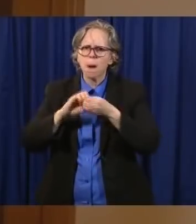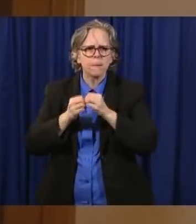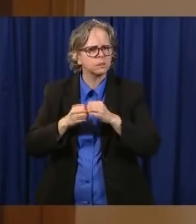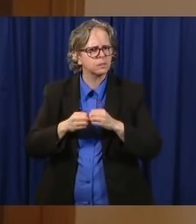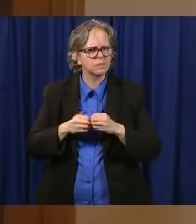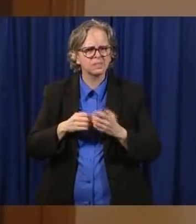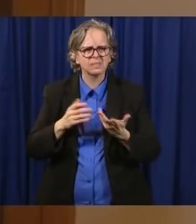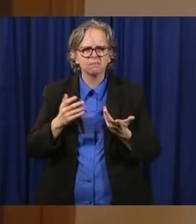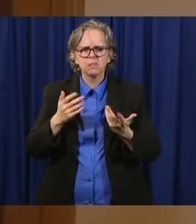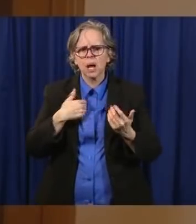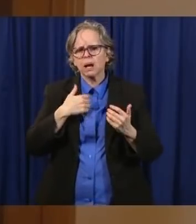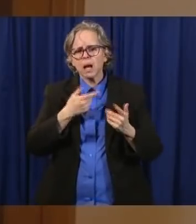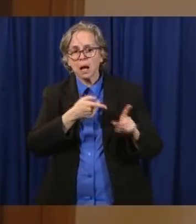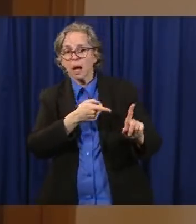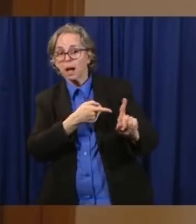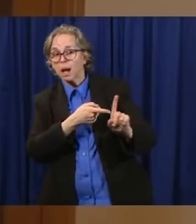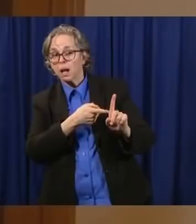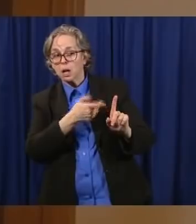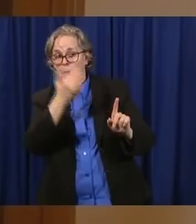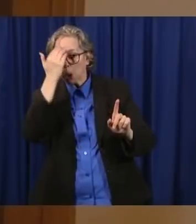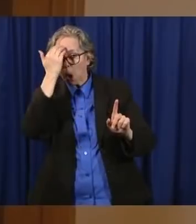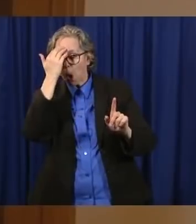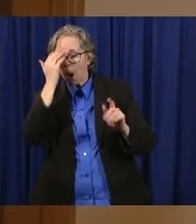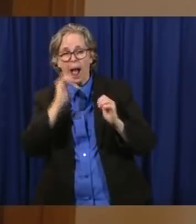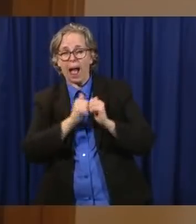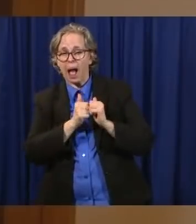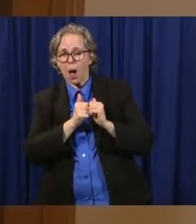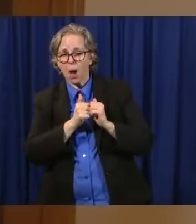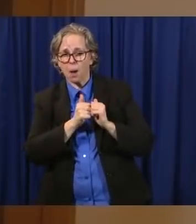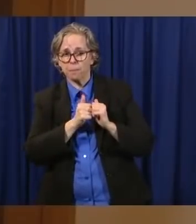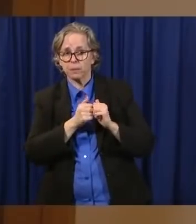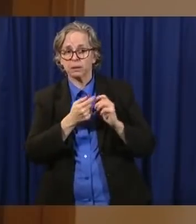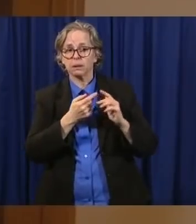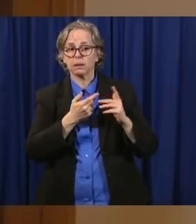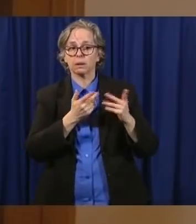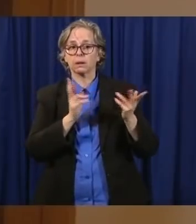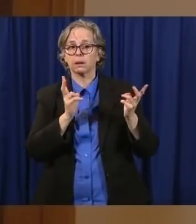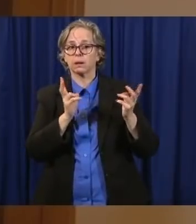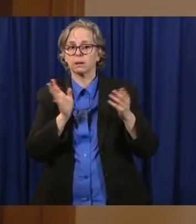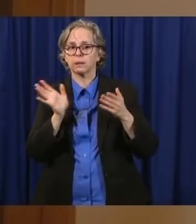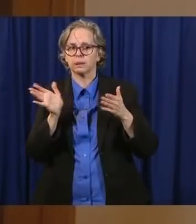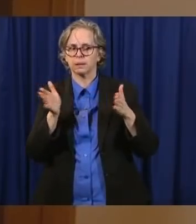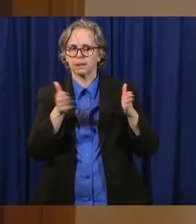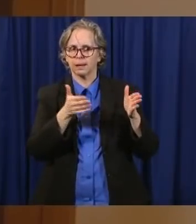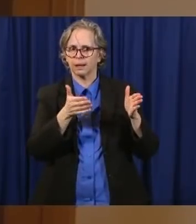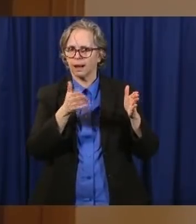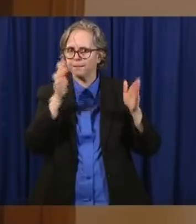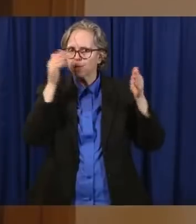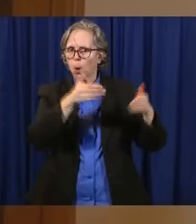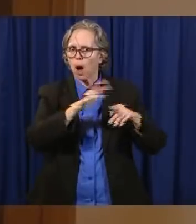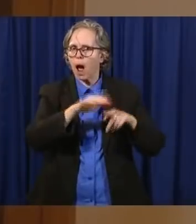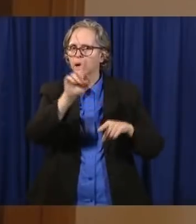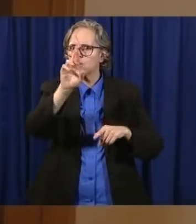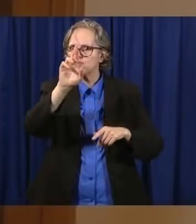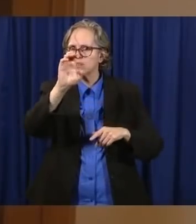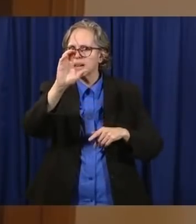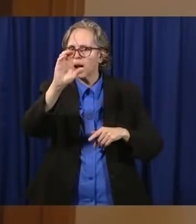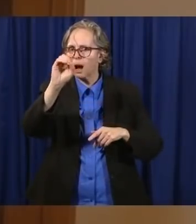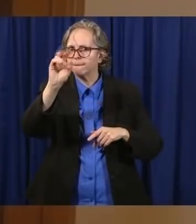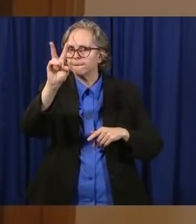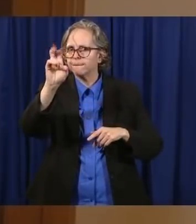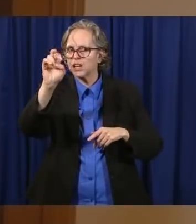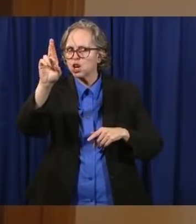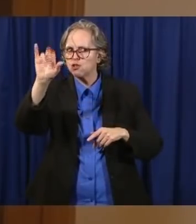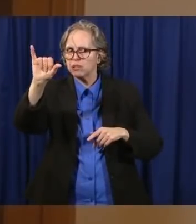that we can start returning responsibly to recovery. And so today we're going to start some trend data for you.